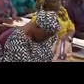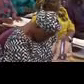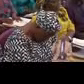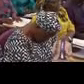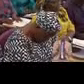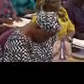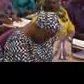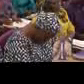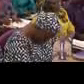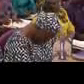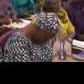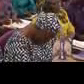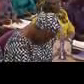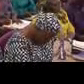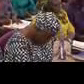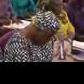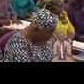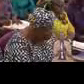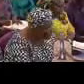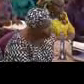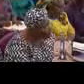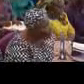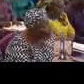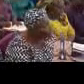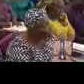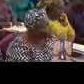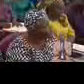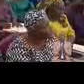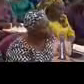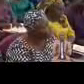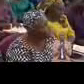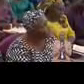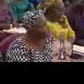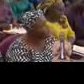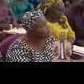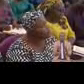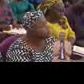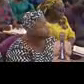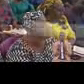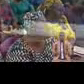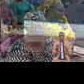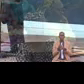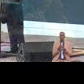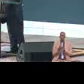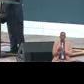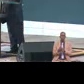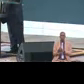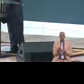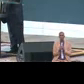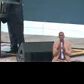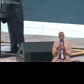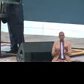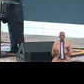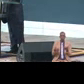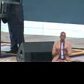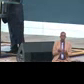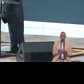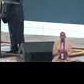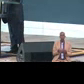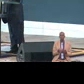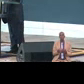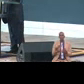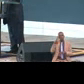other side. Transformed, harmless, blameless,